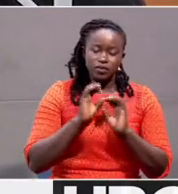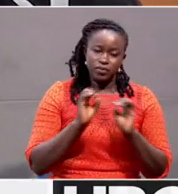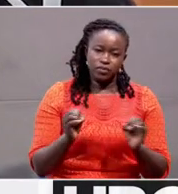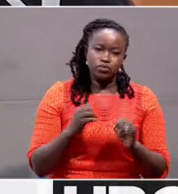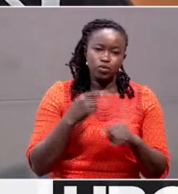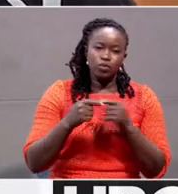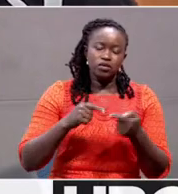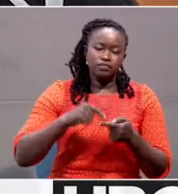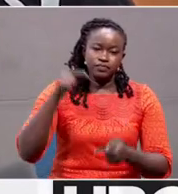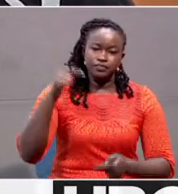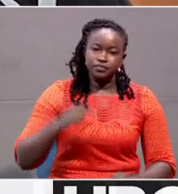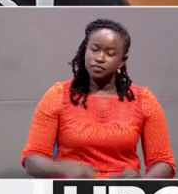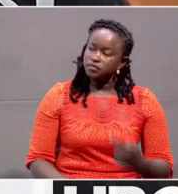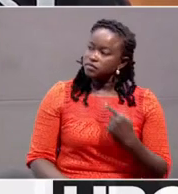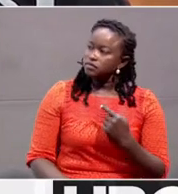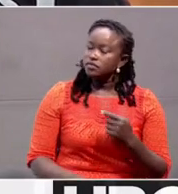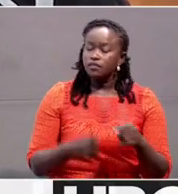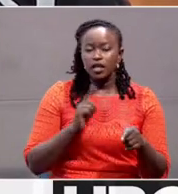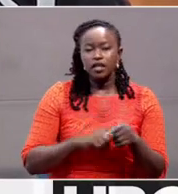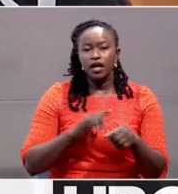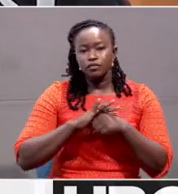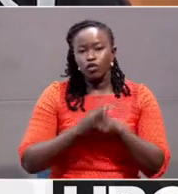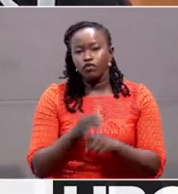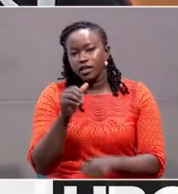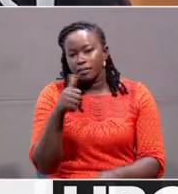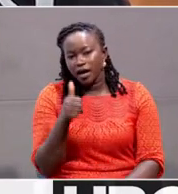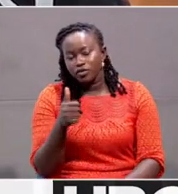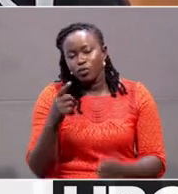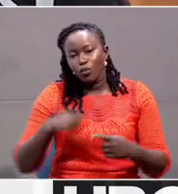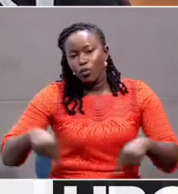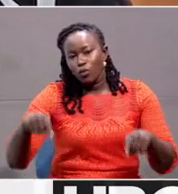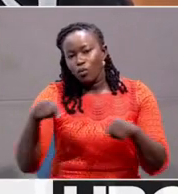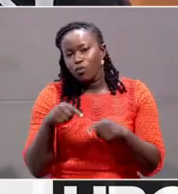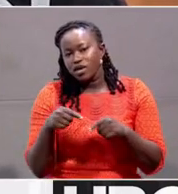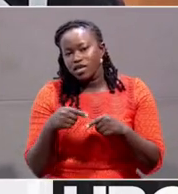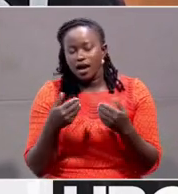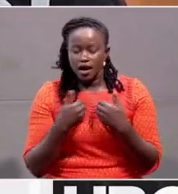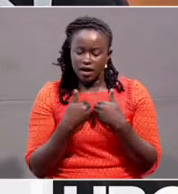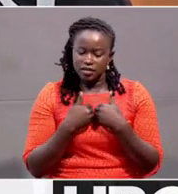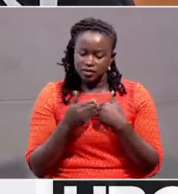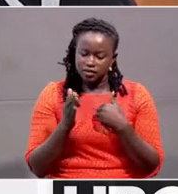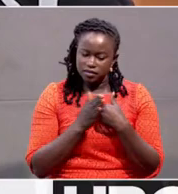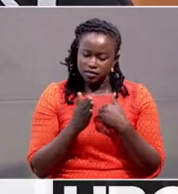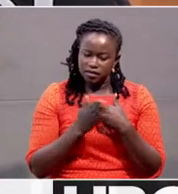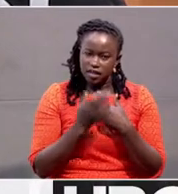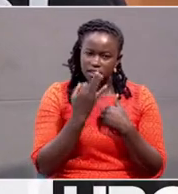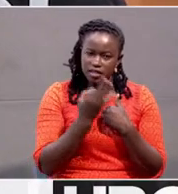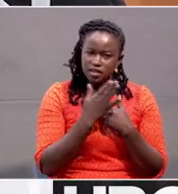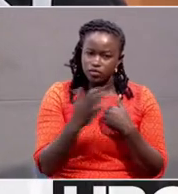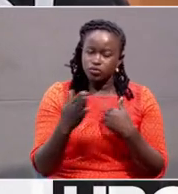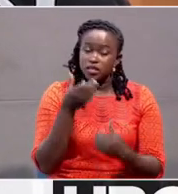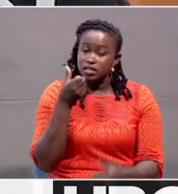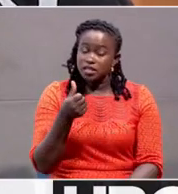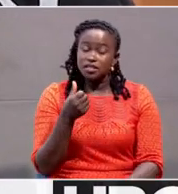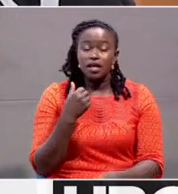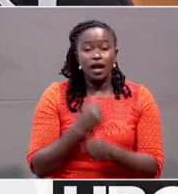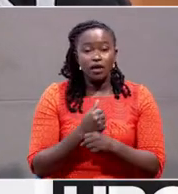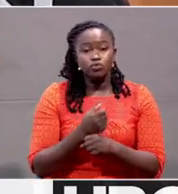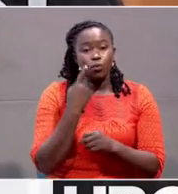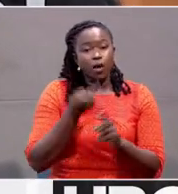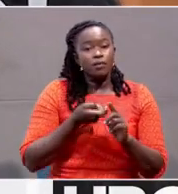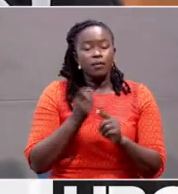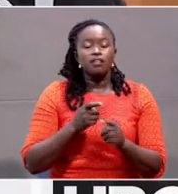Before COVID-19, we used to take in about anywhere between 3 to 6 girls a